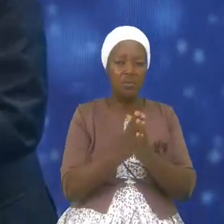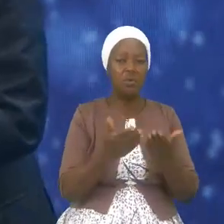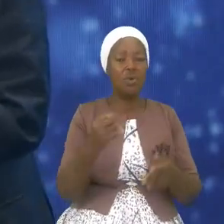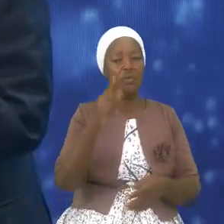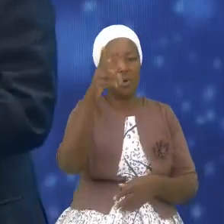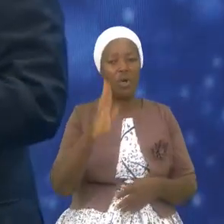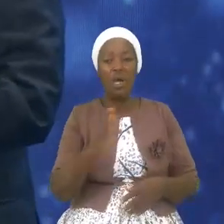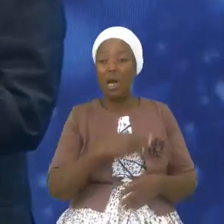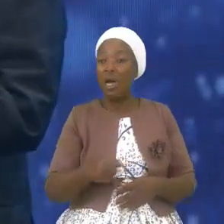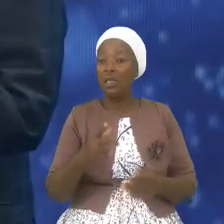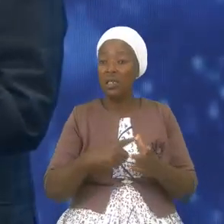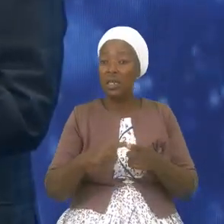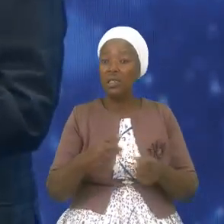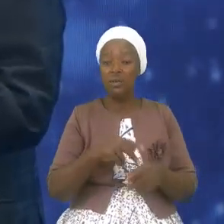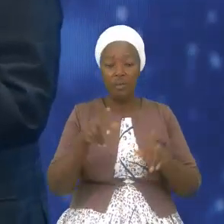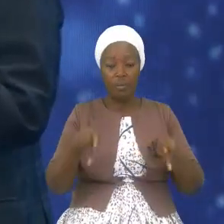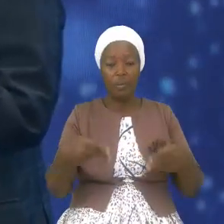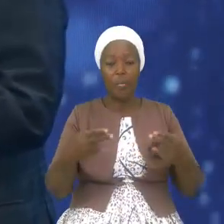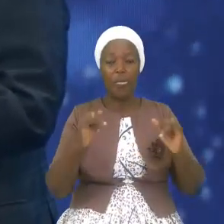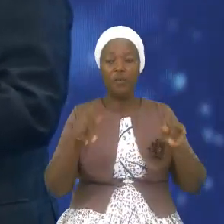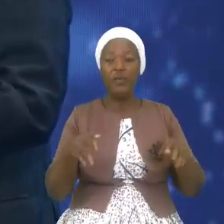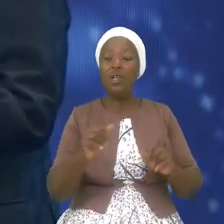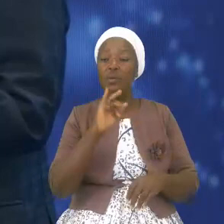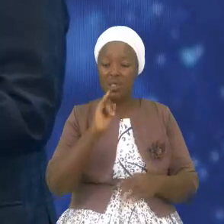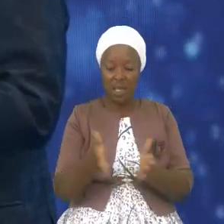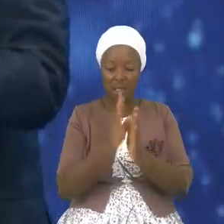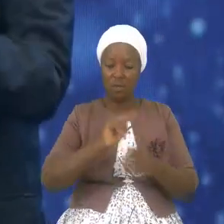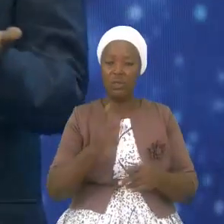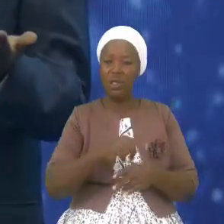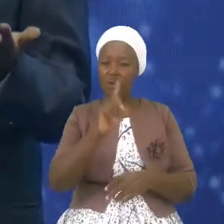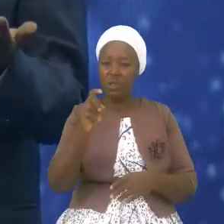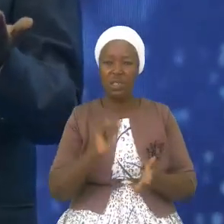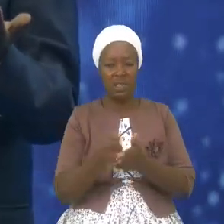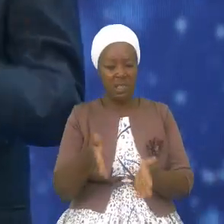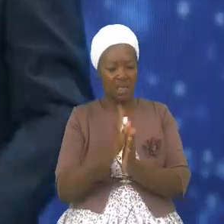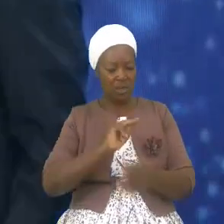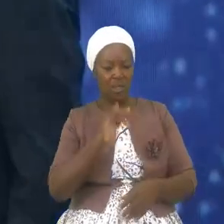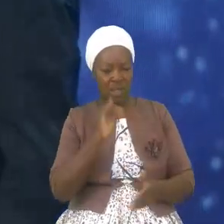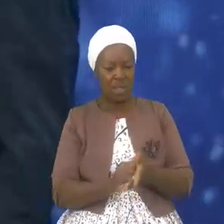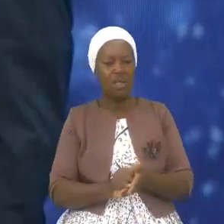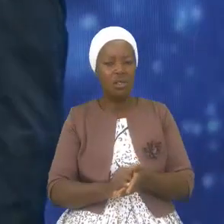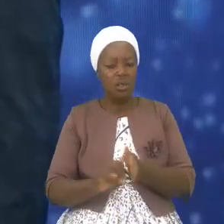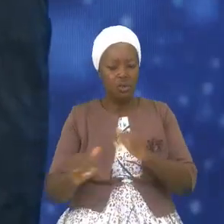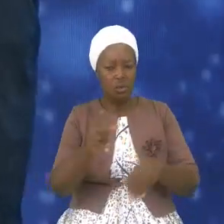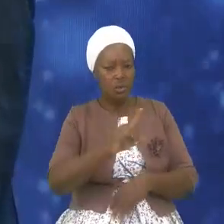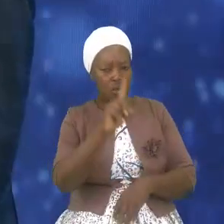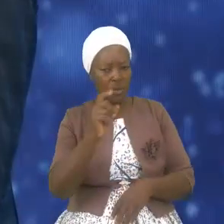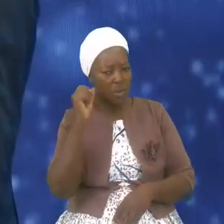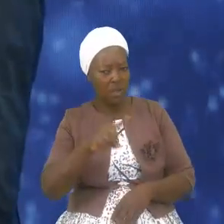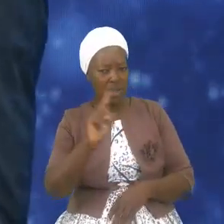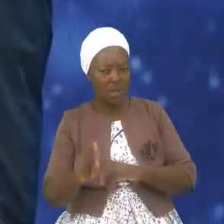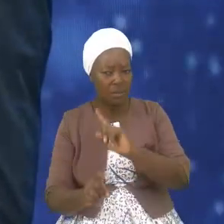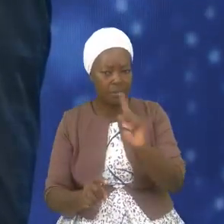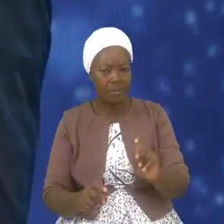is asking us, do you understand what you read? How can I understand except